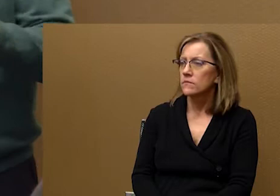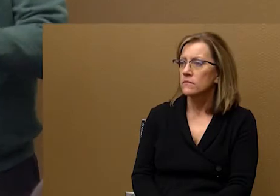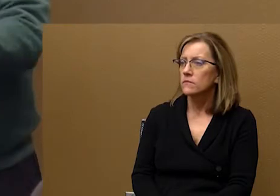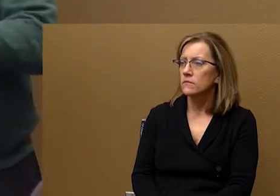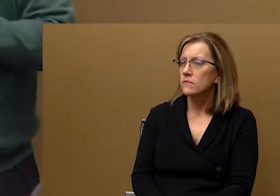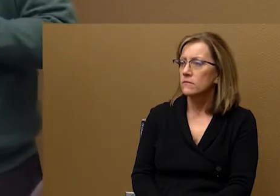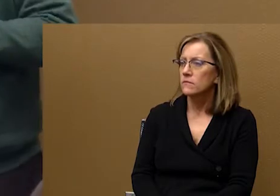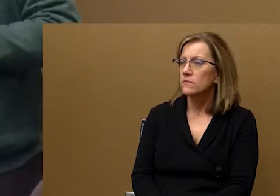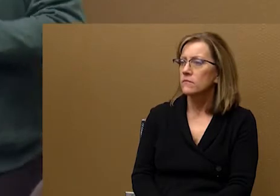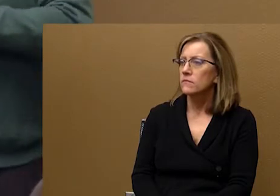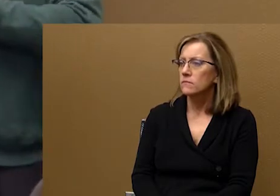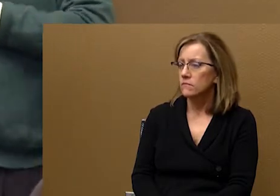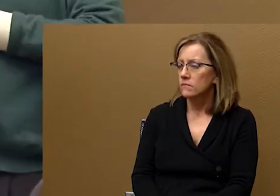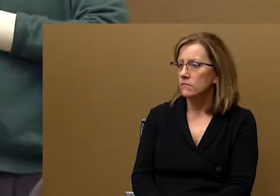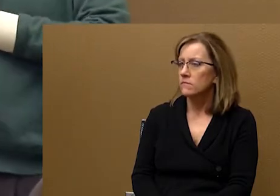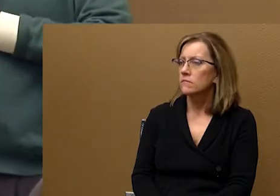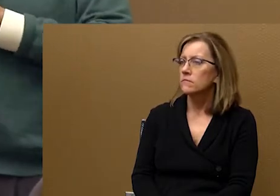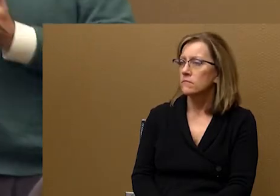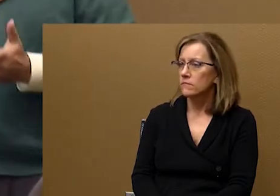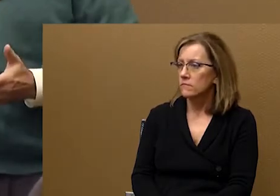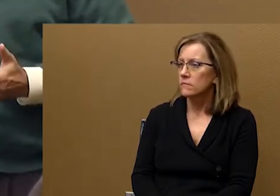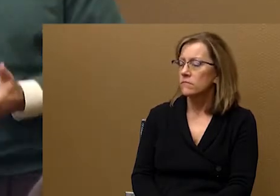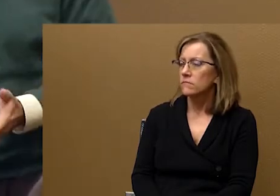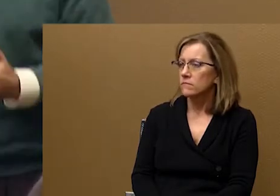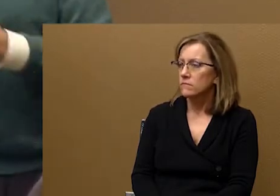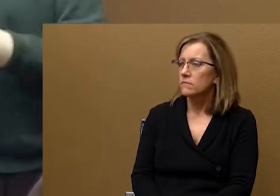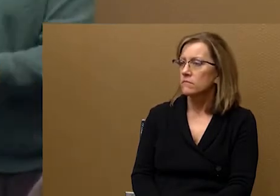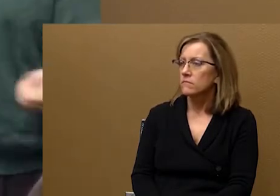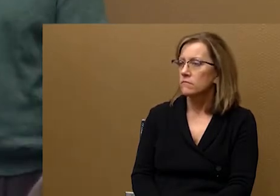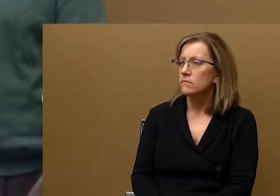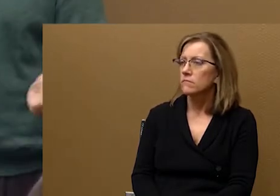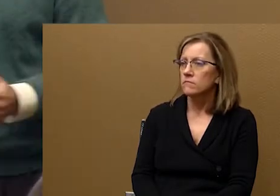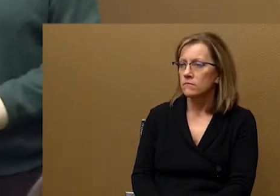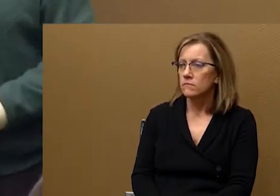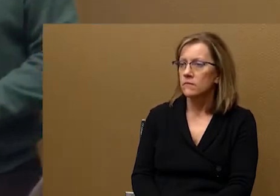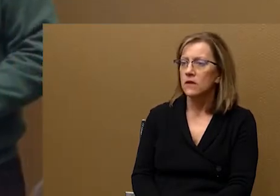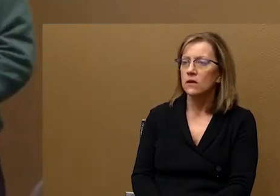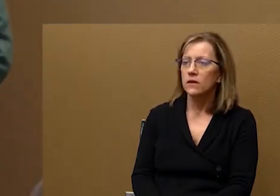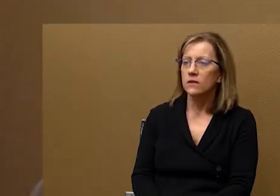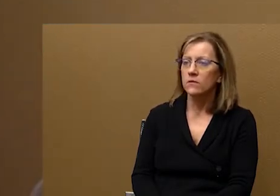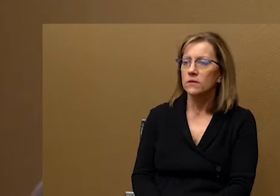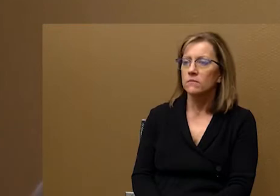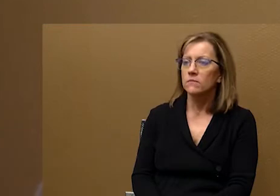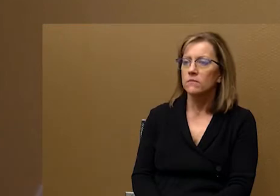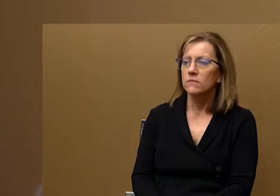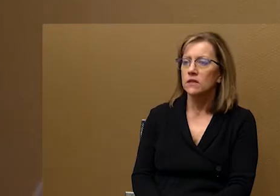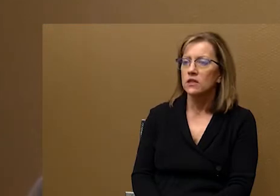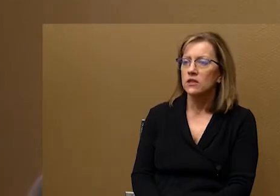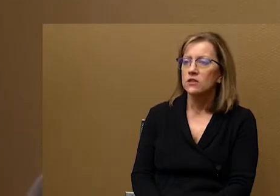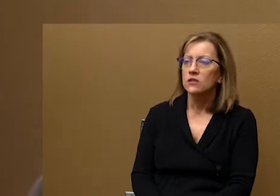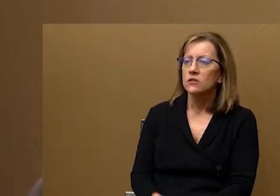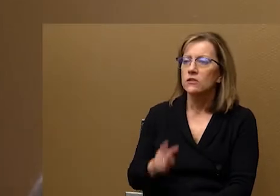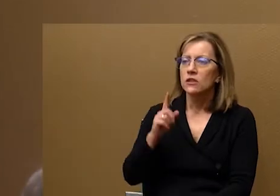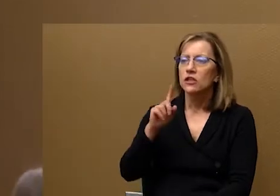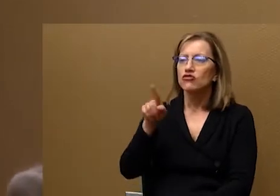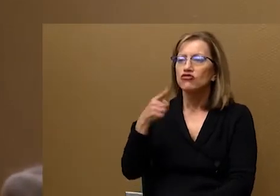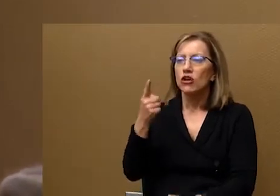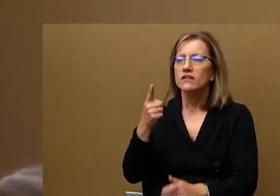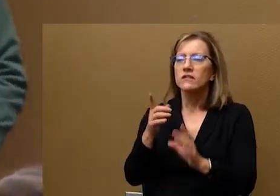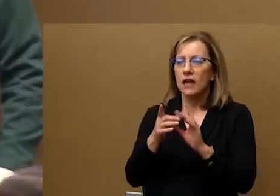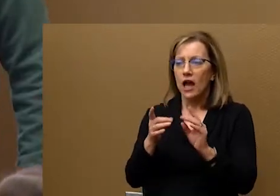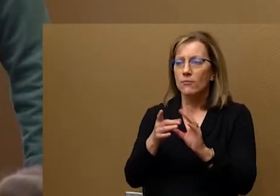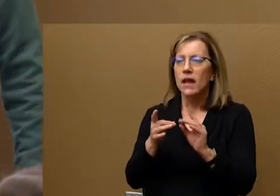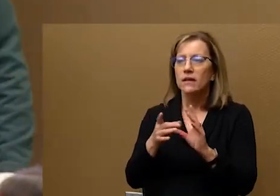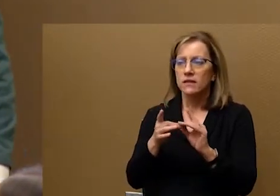way. That's the best way to pull them in and engage someone, be willing, and have them willing to solve the problem.